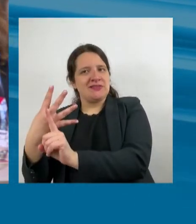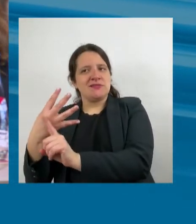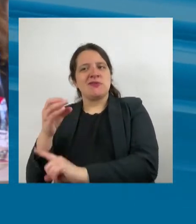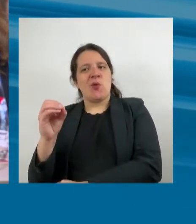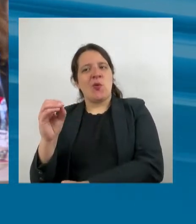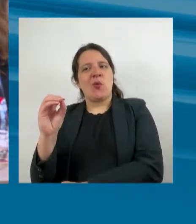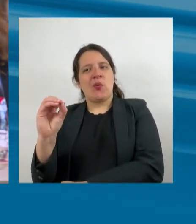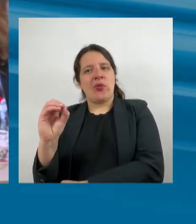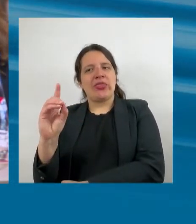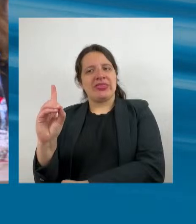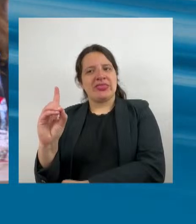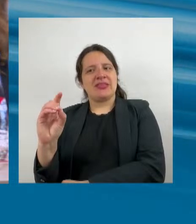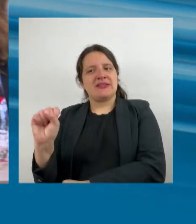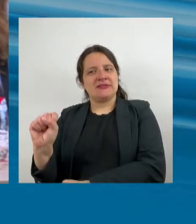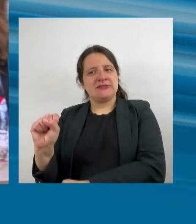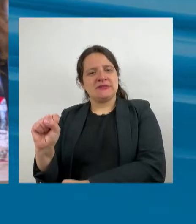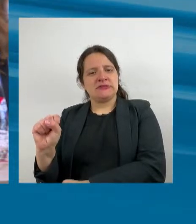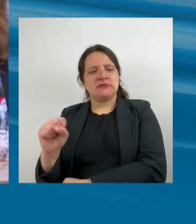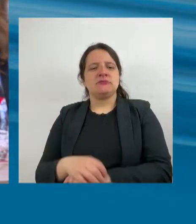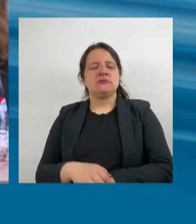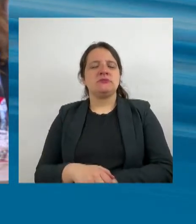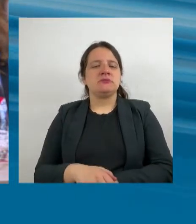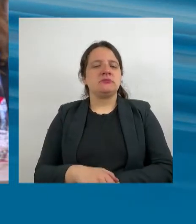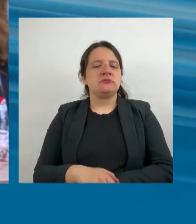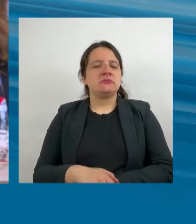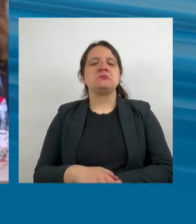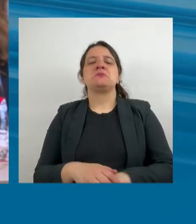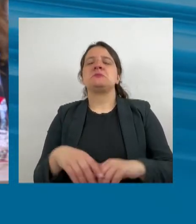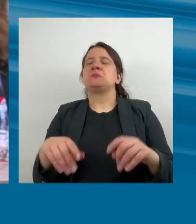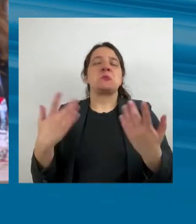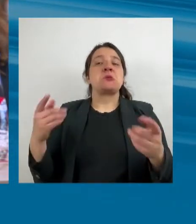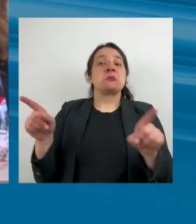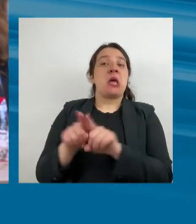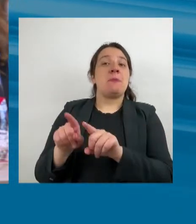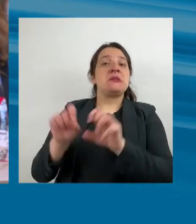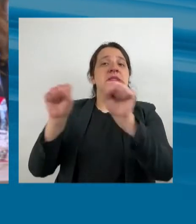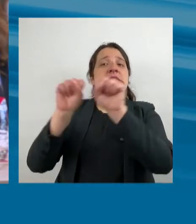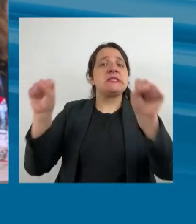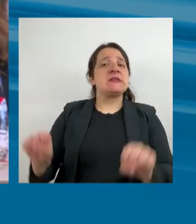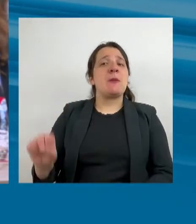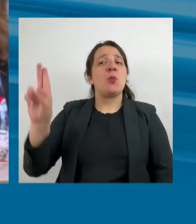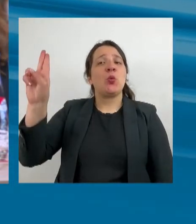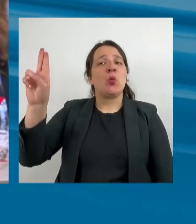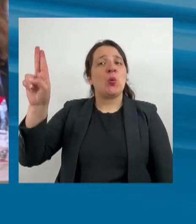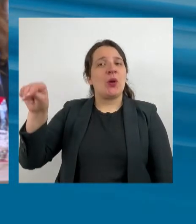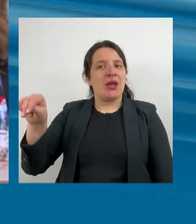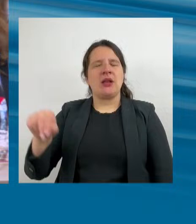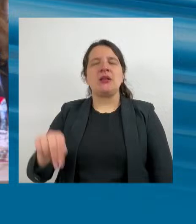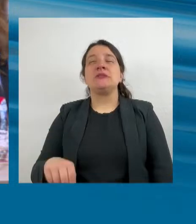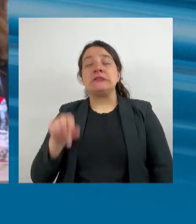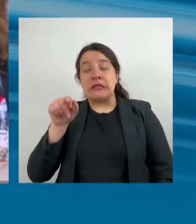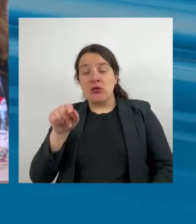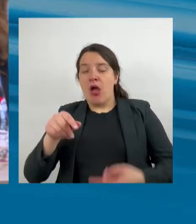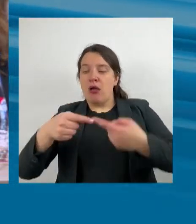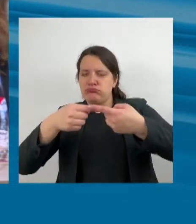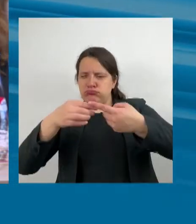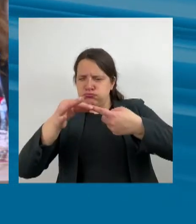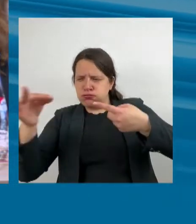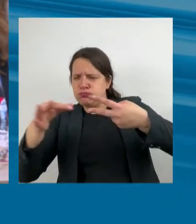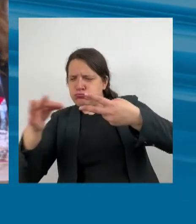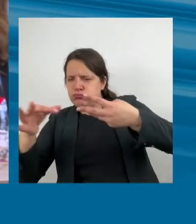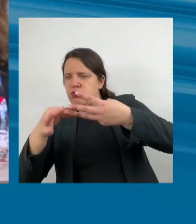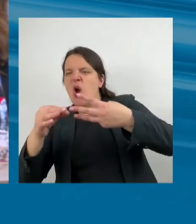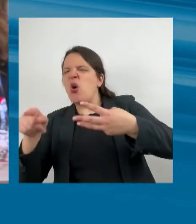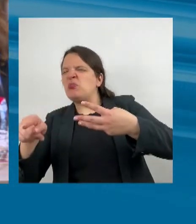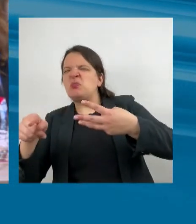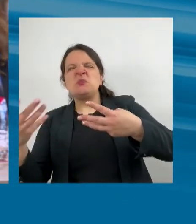the UN Development System. These priorities include our macroeconomic management in the sector